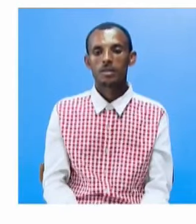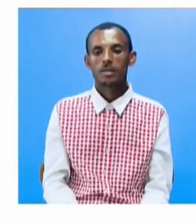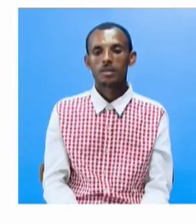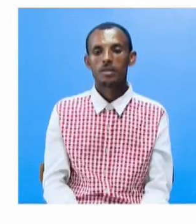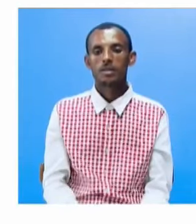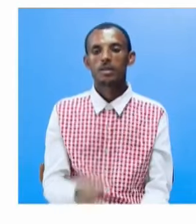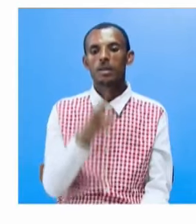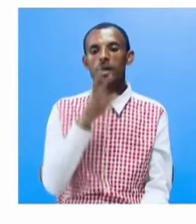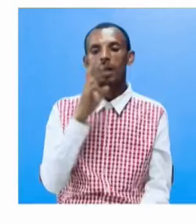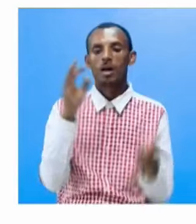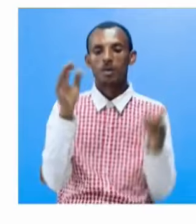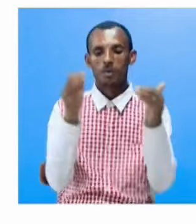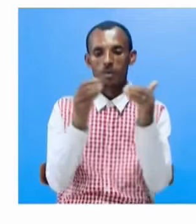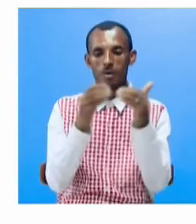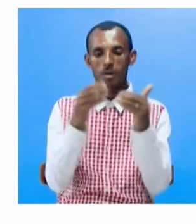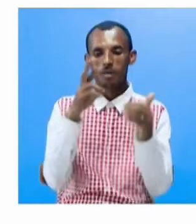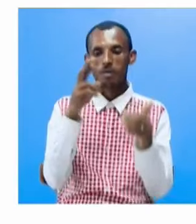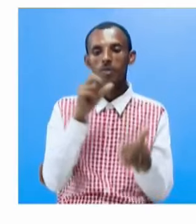congruent